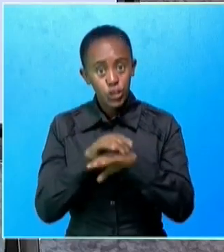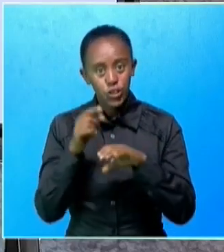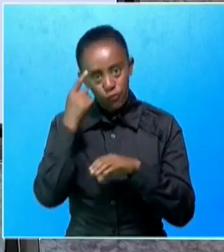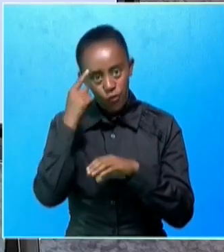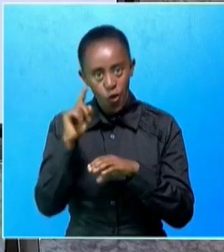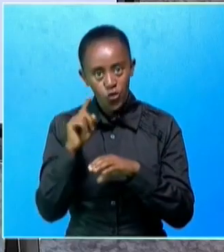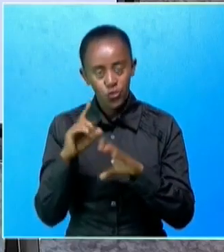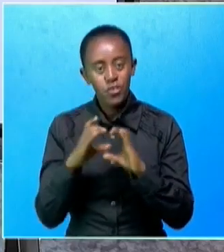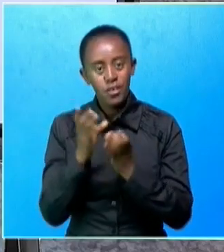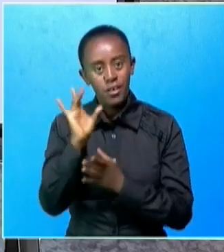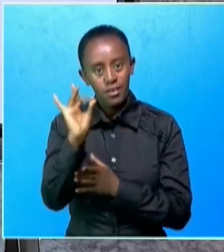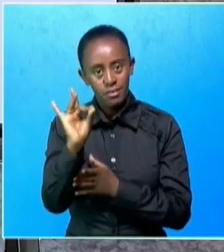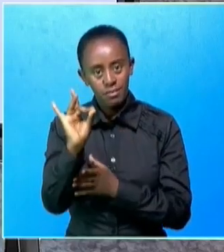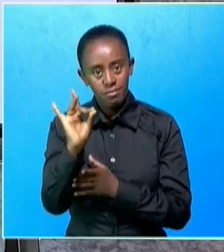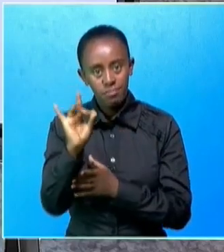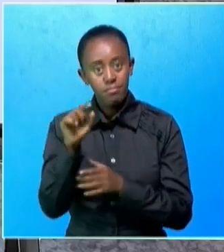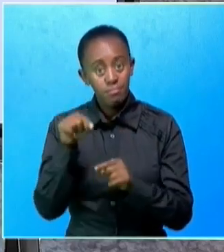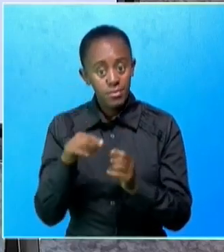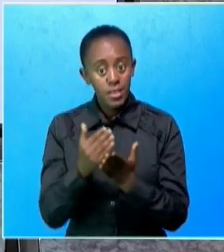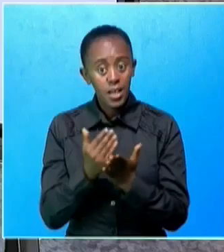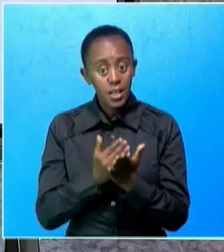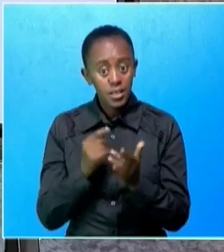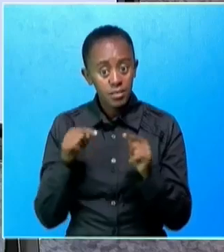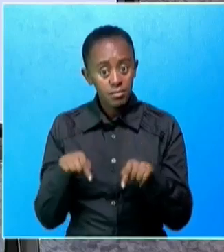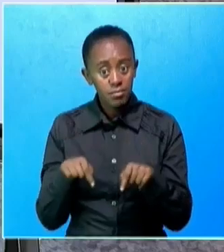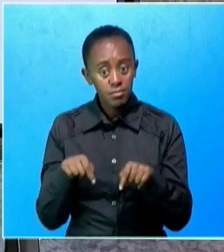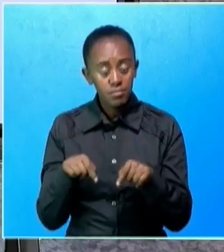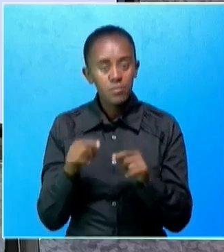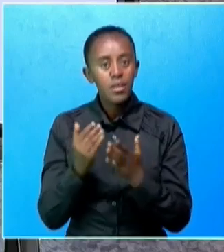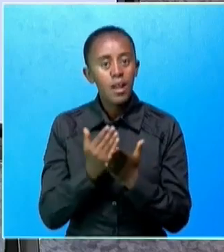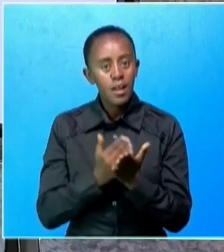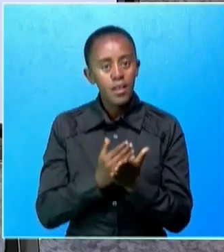8. Our lesson topic for today, that is lesson